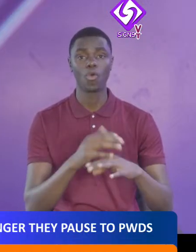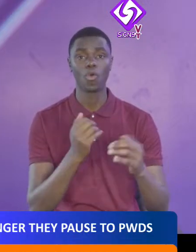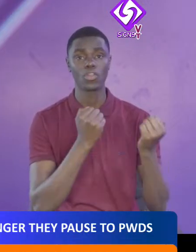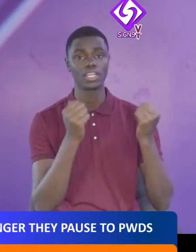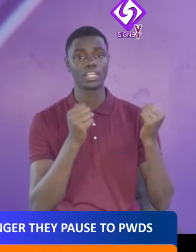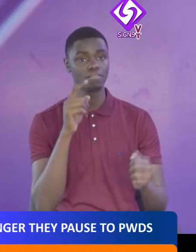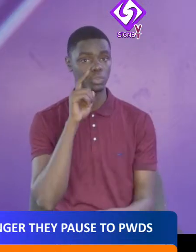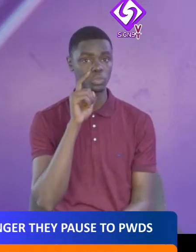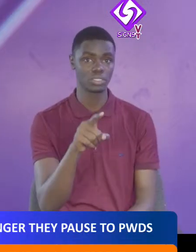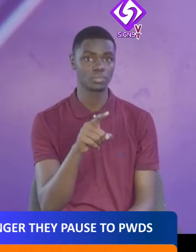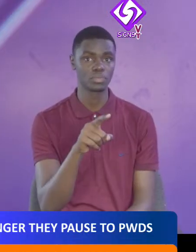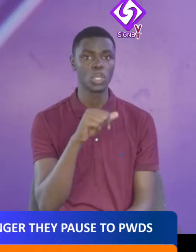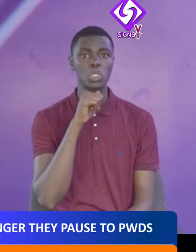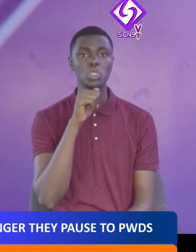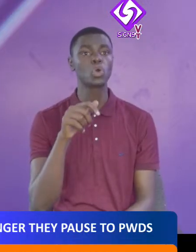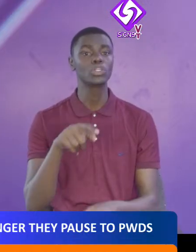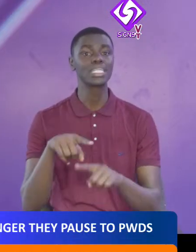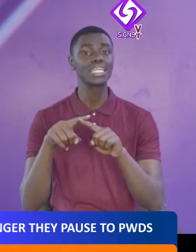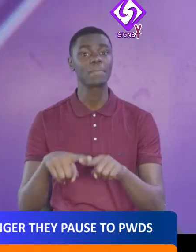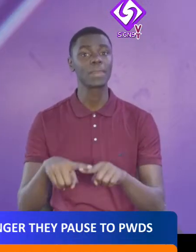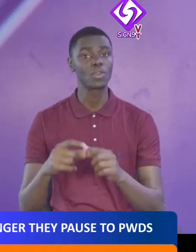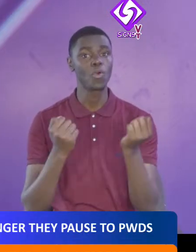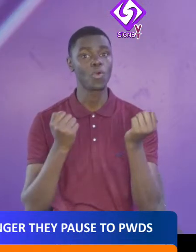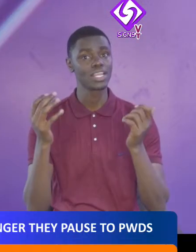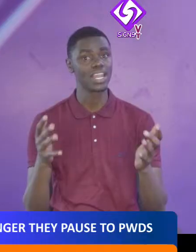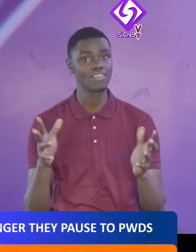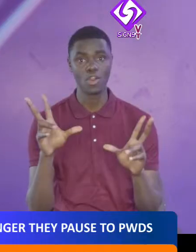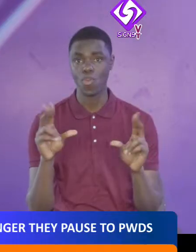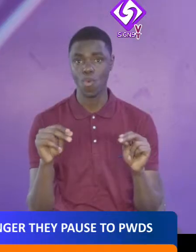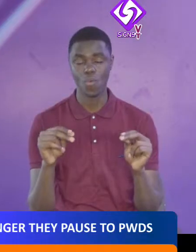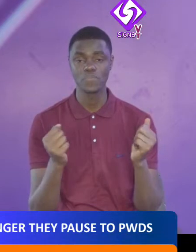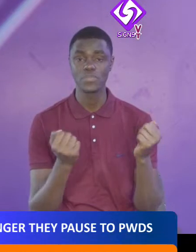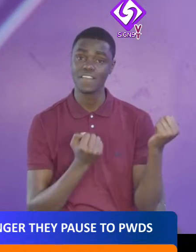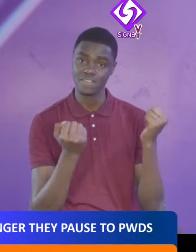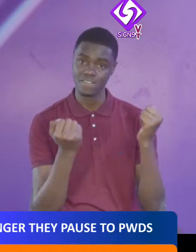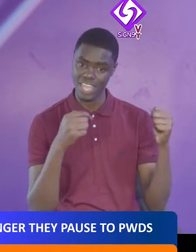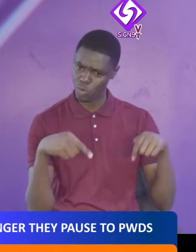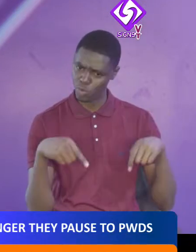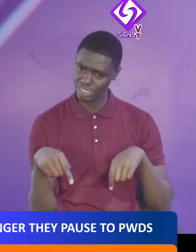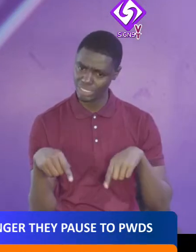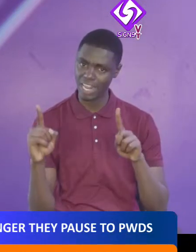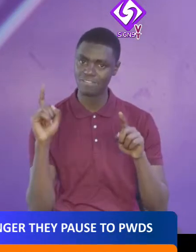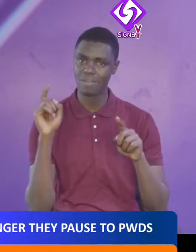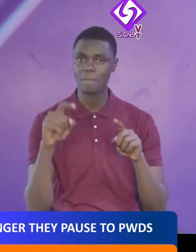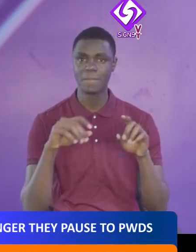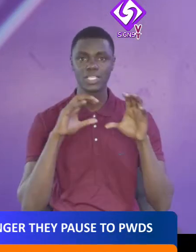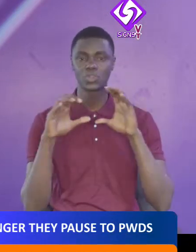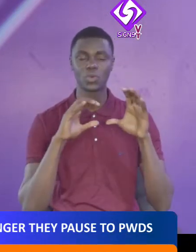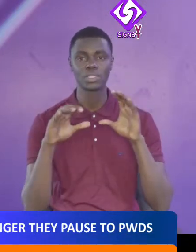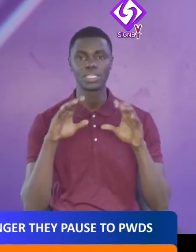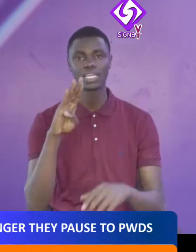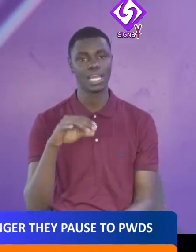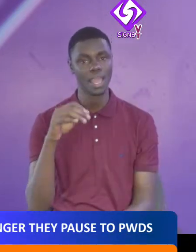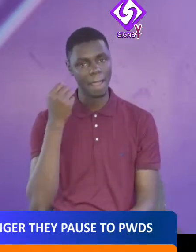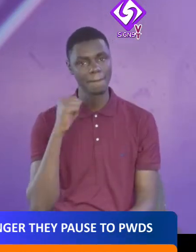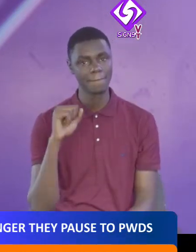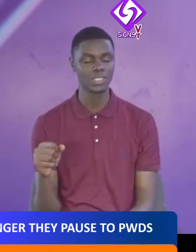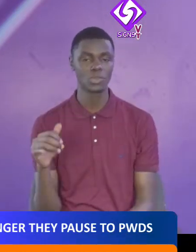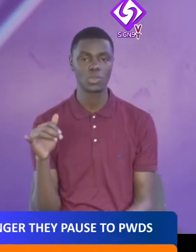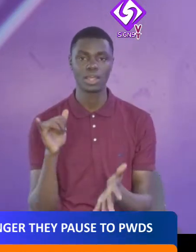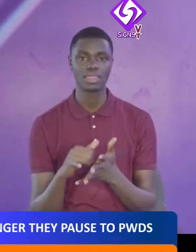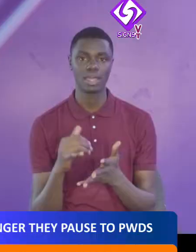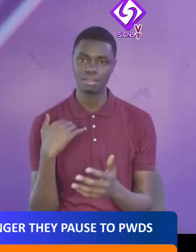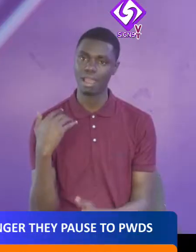You should never rely on the driver to see you. The vehicle should be able to communicate just by sound that I am